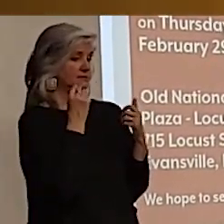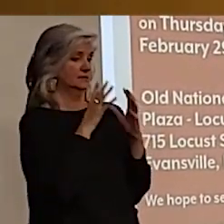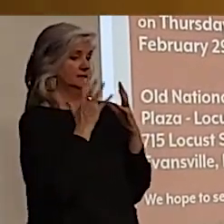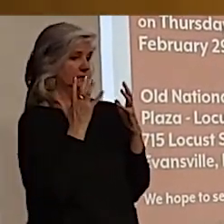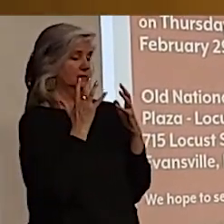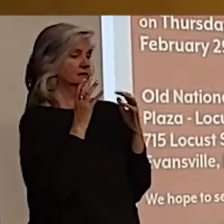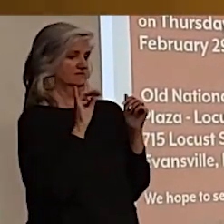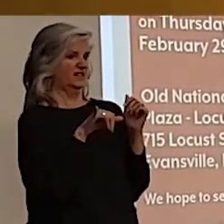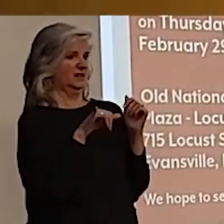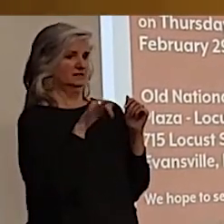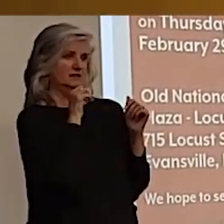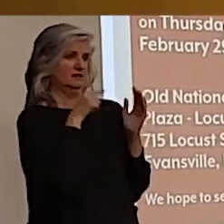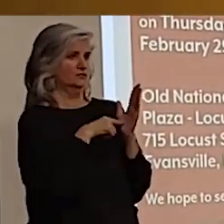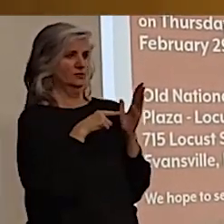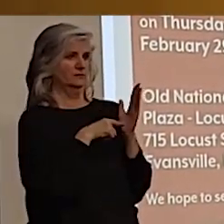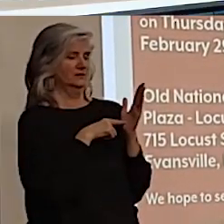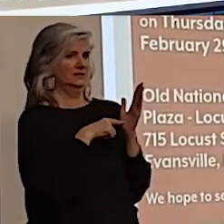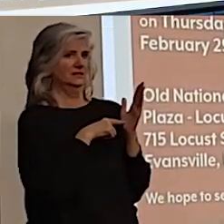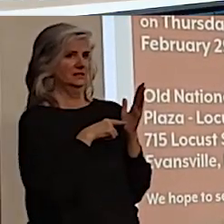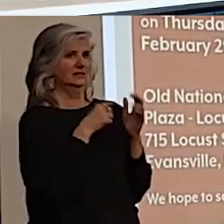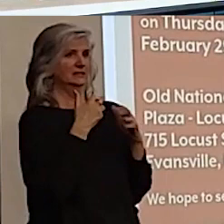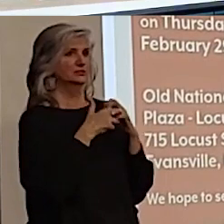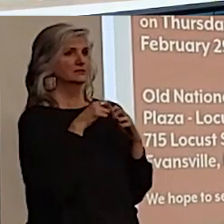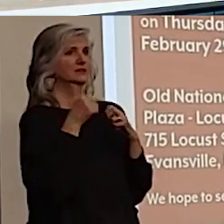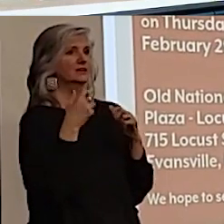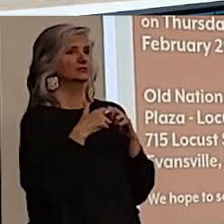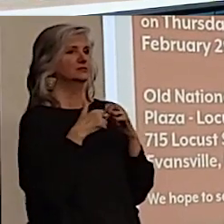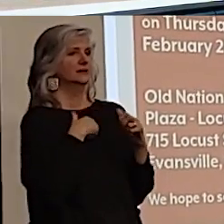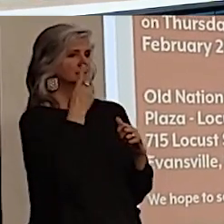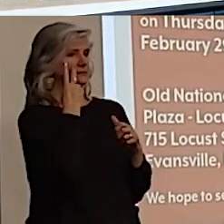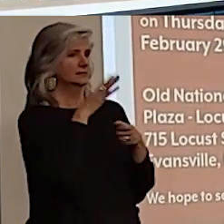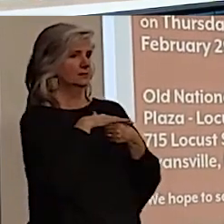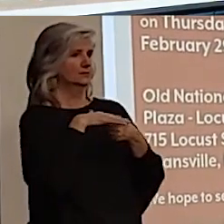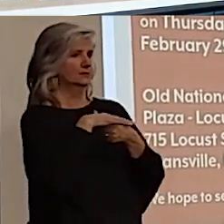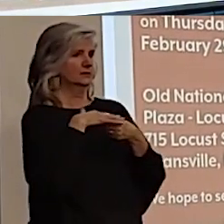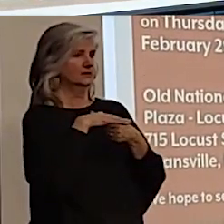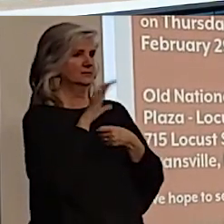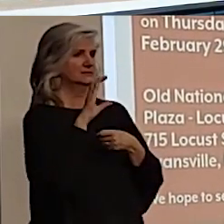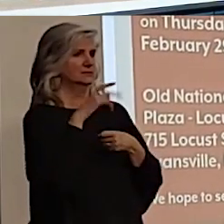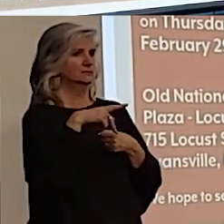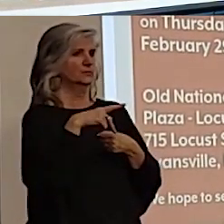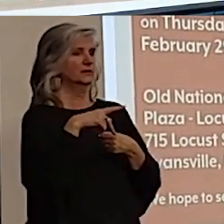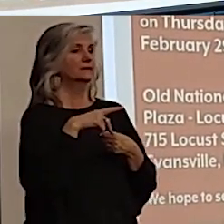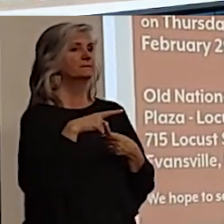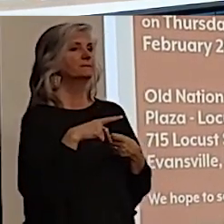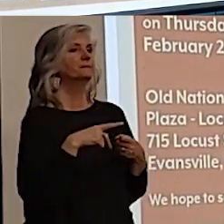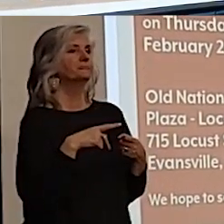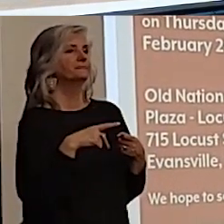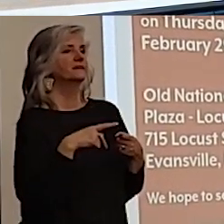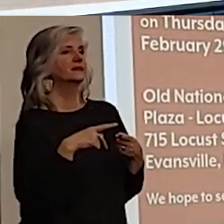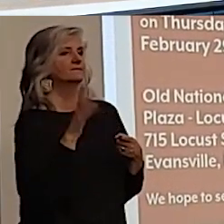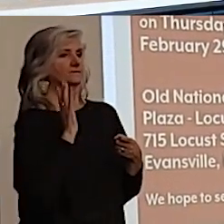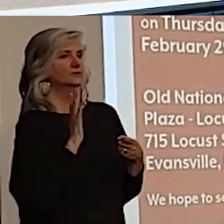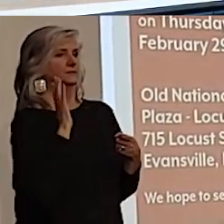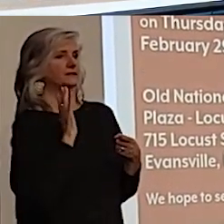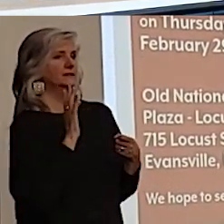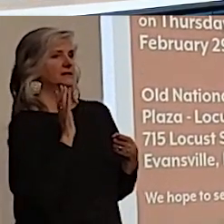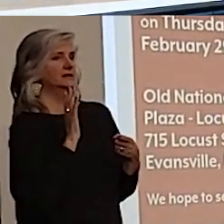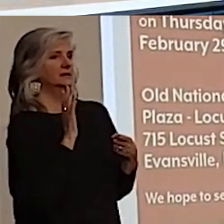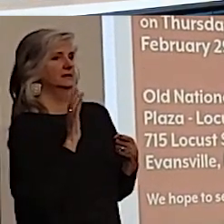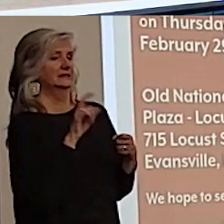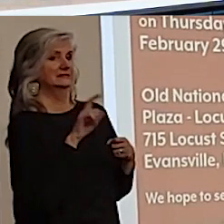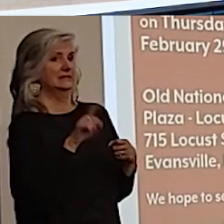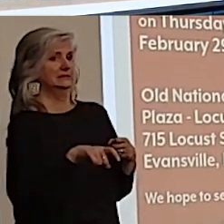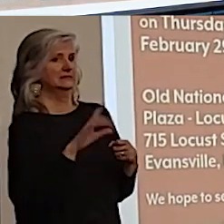of unaffordability issues as well. The other issue I see locally with regard to CenterPoint, formerly a